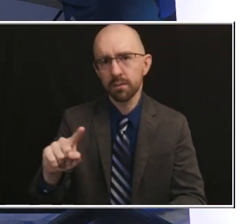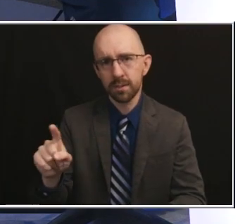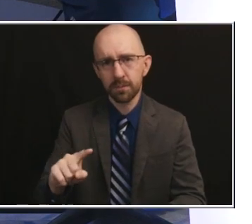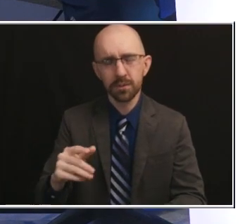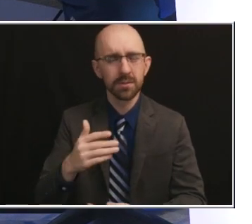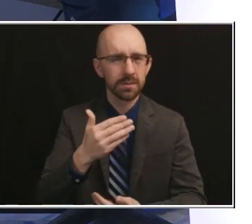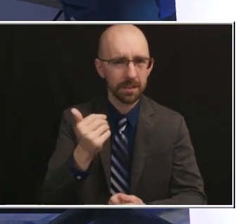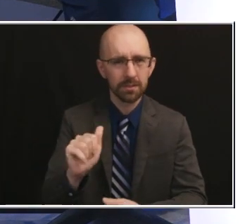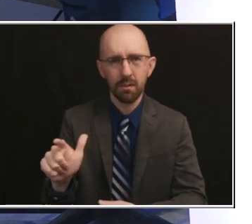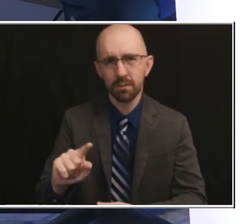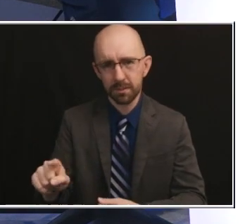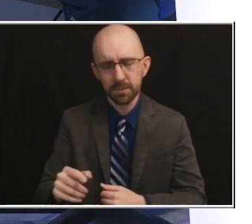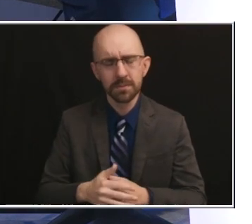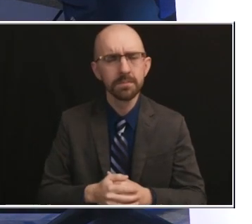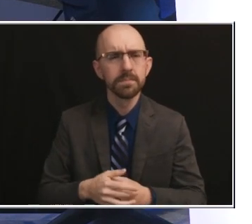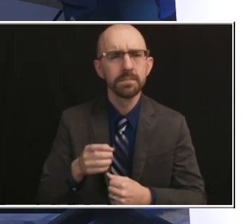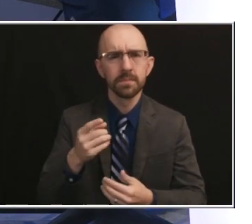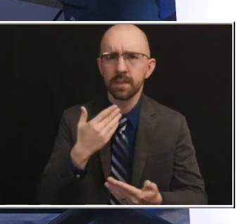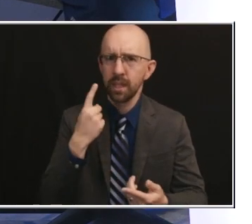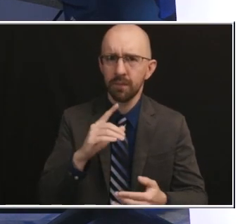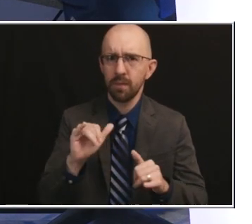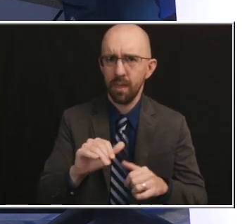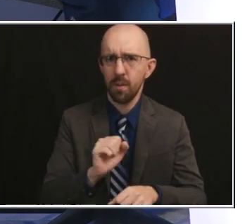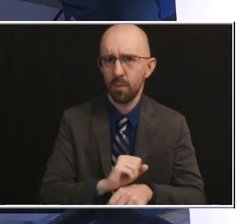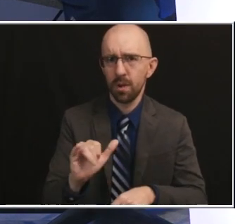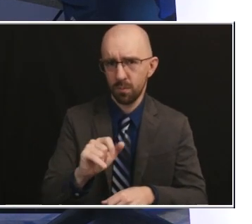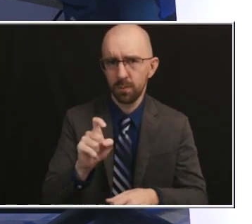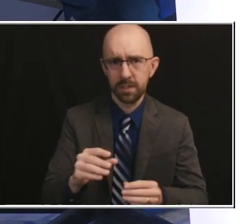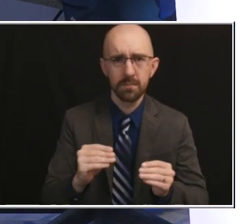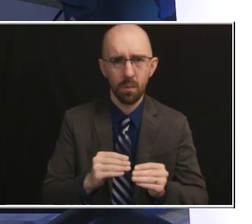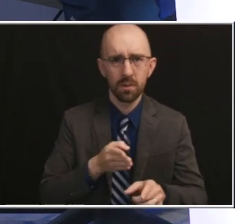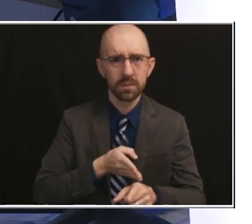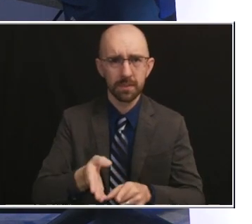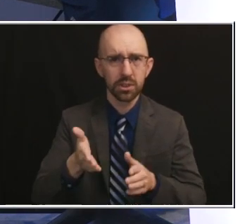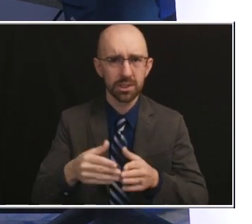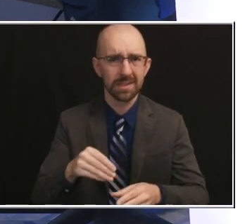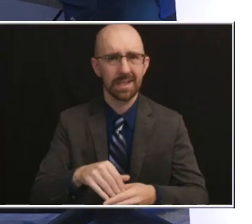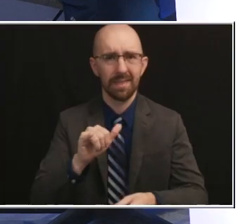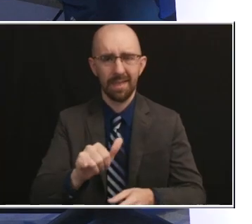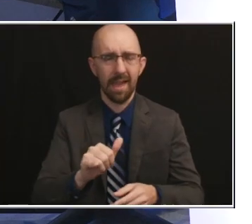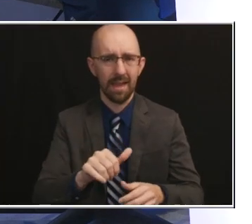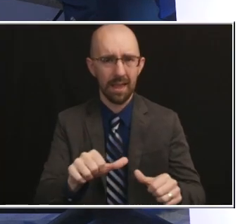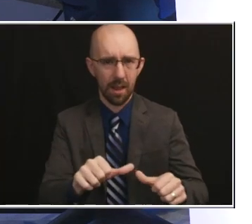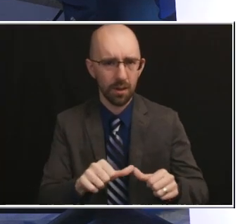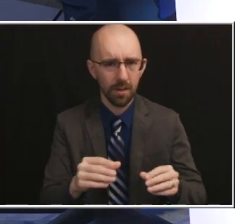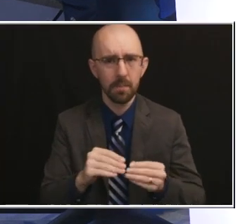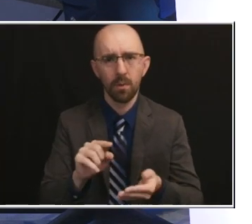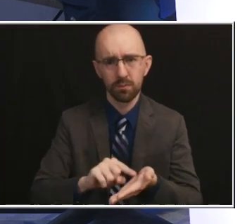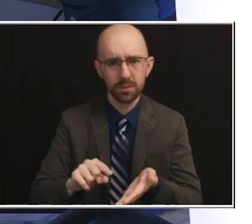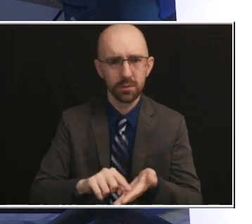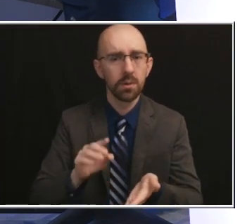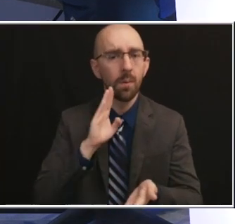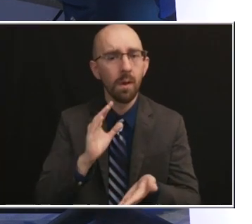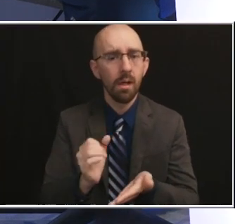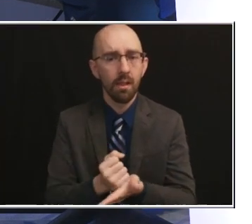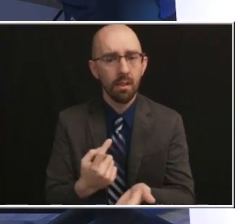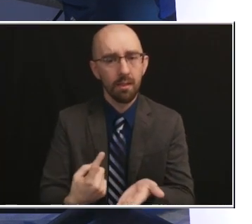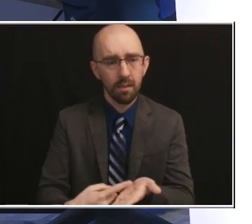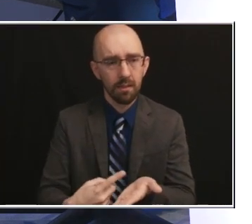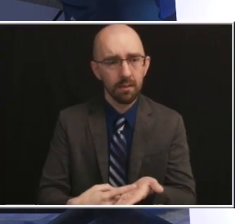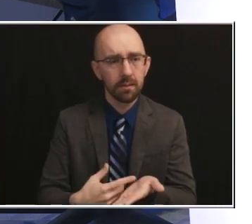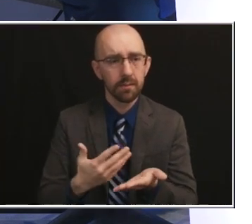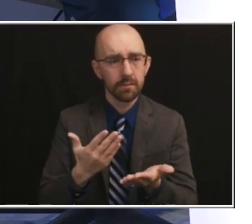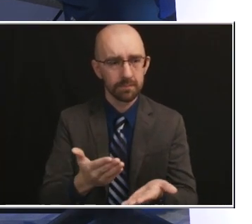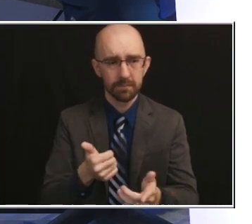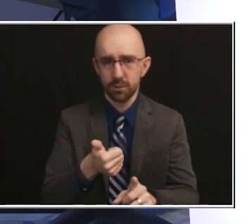you for doing that as well. We need more specialists in that area and more research. And we're going to talk about you yourself